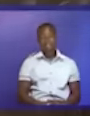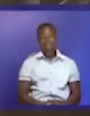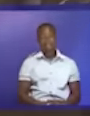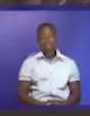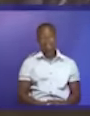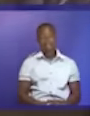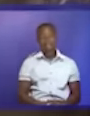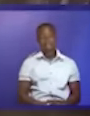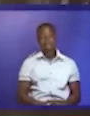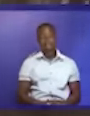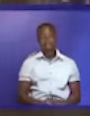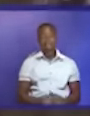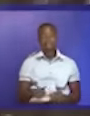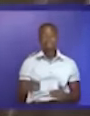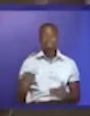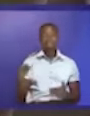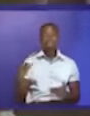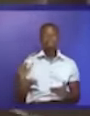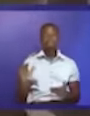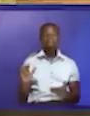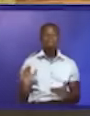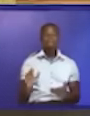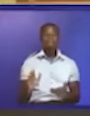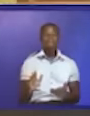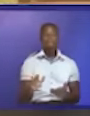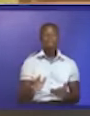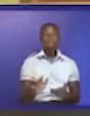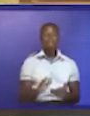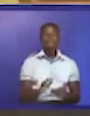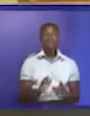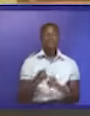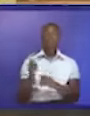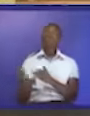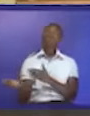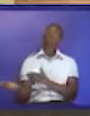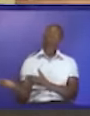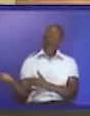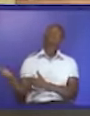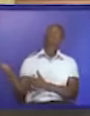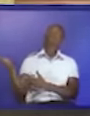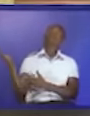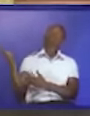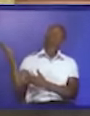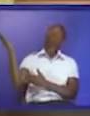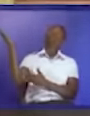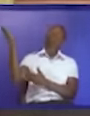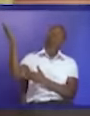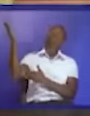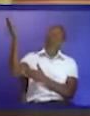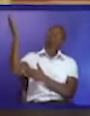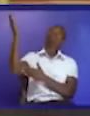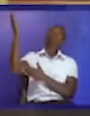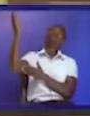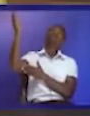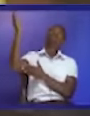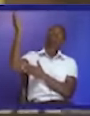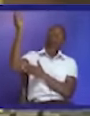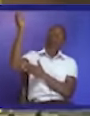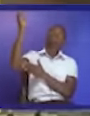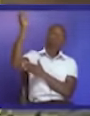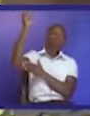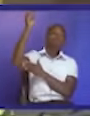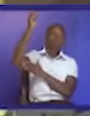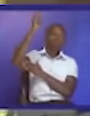From the rising of the sun to the setting of the